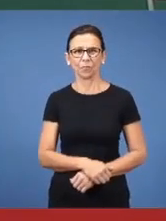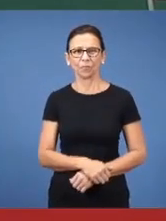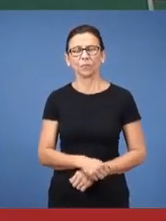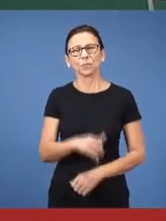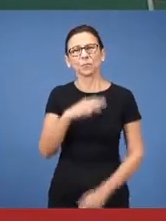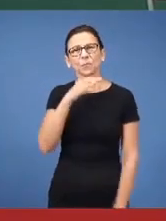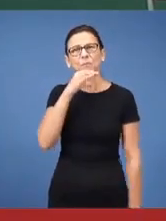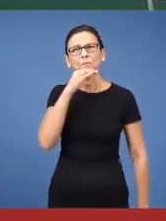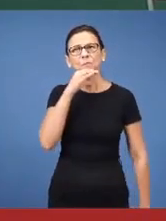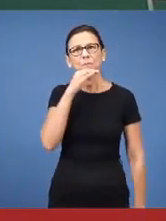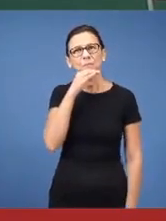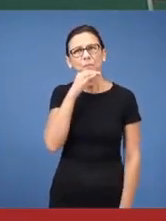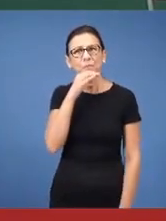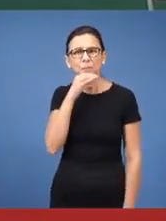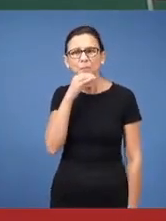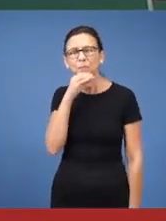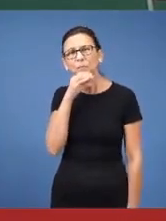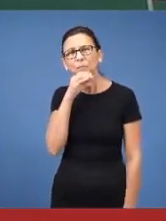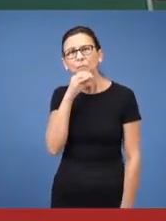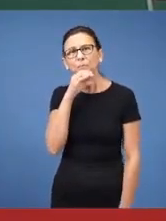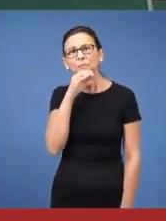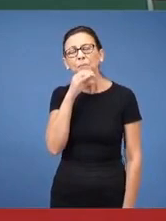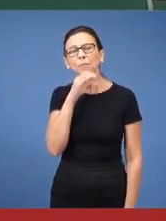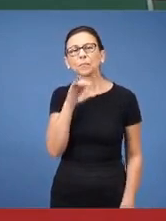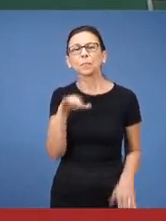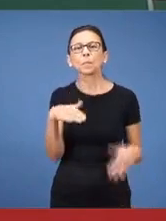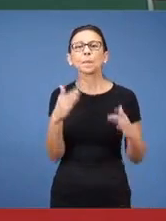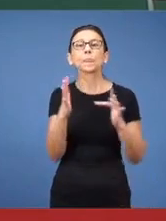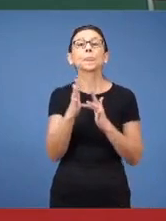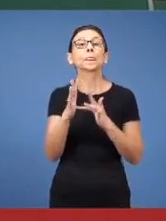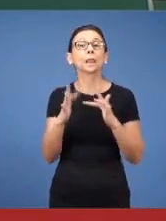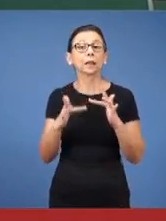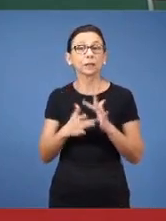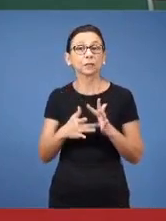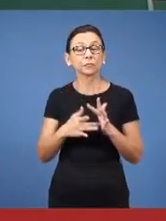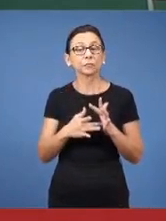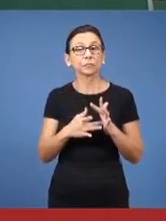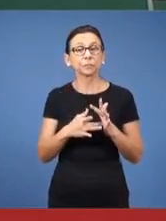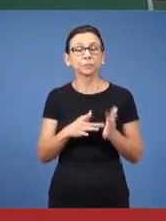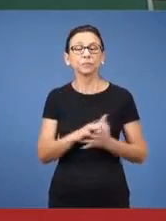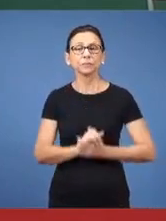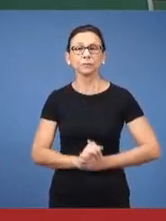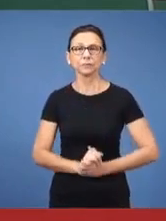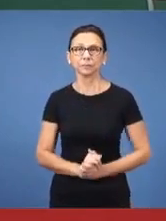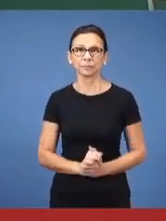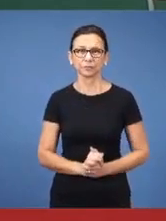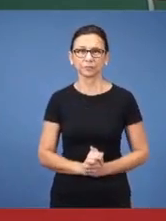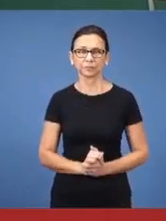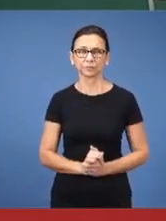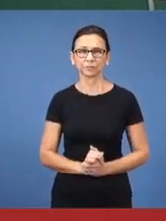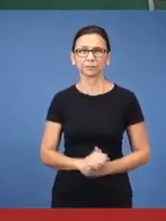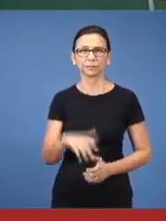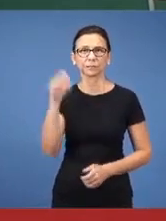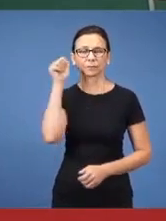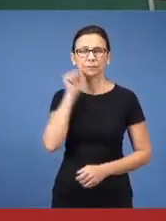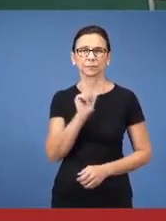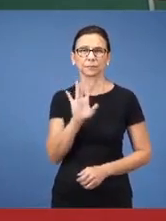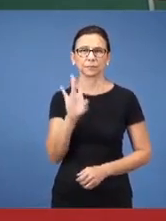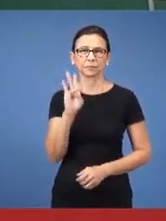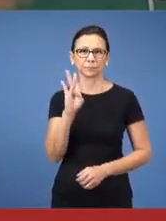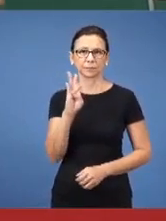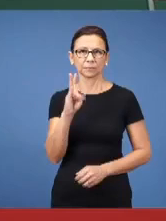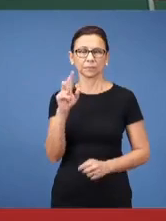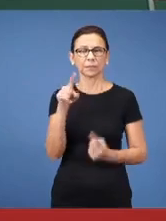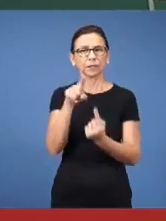So, the beginning, the knowledge of Jesus. Observe. The bride is the